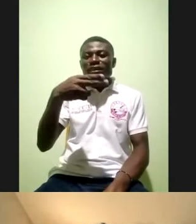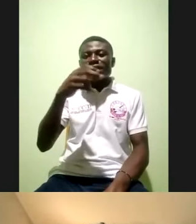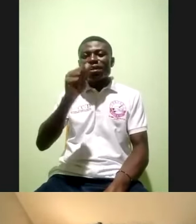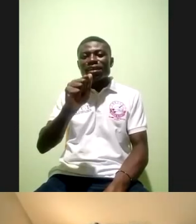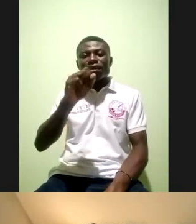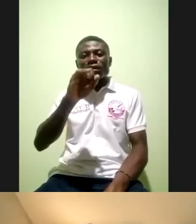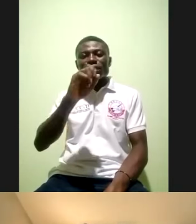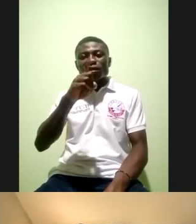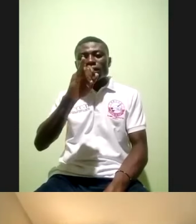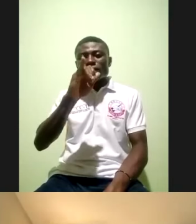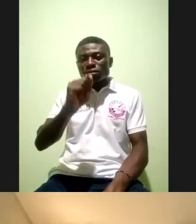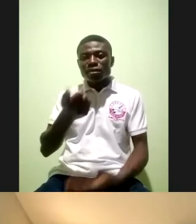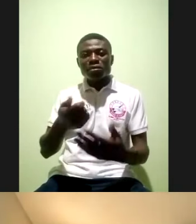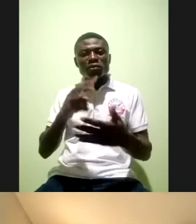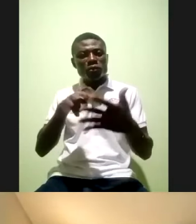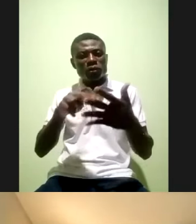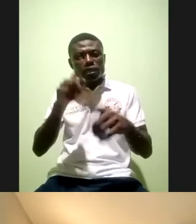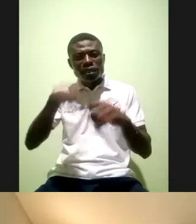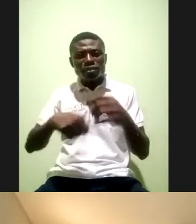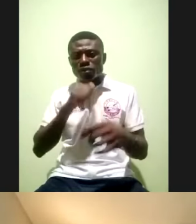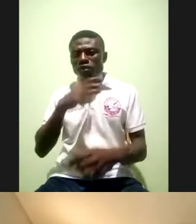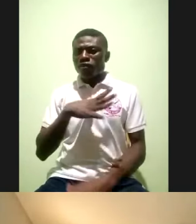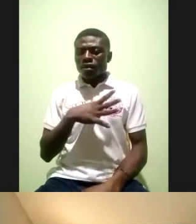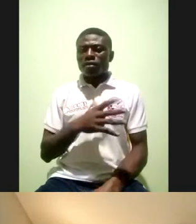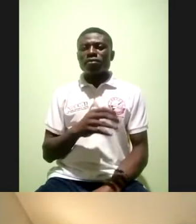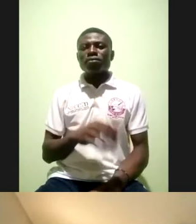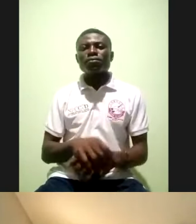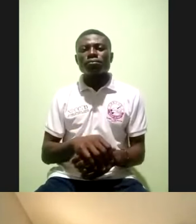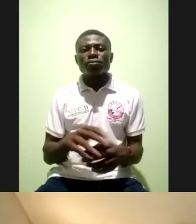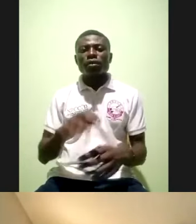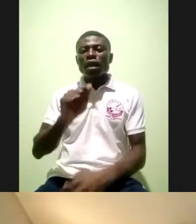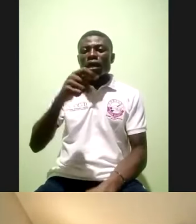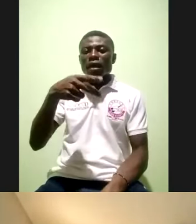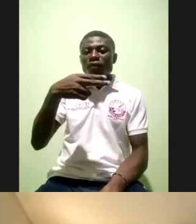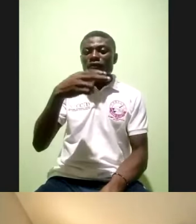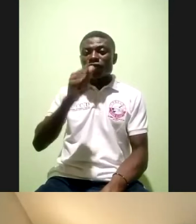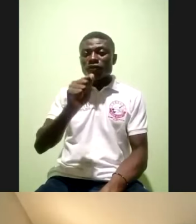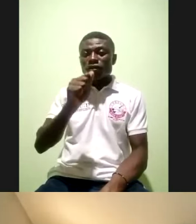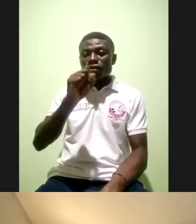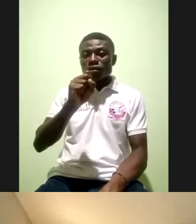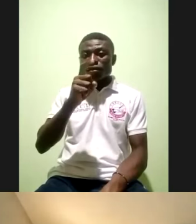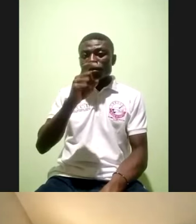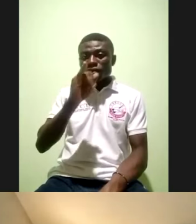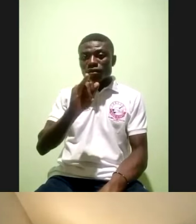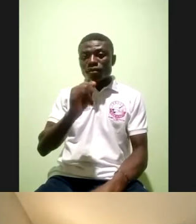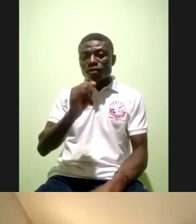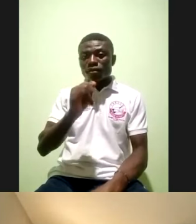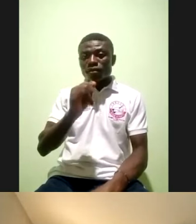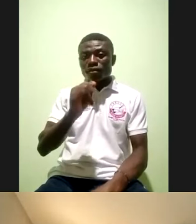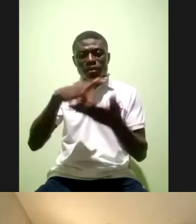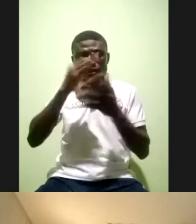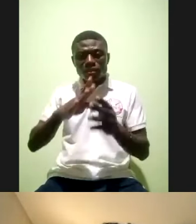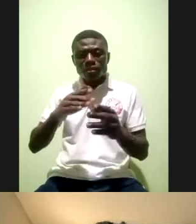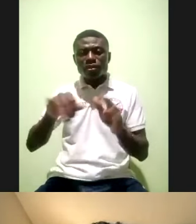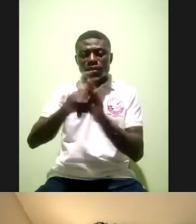absence of reading comprehension will be aphasia. So a learning disability in reading comprehension affects a learner to understand the